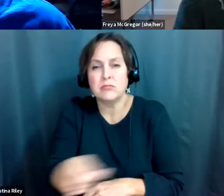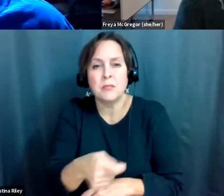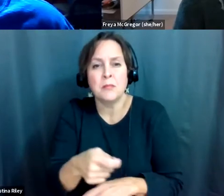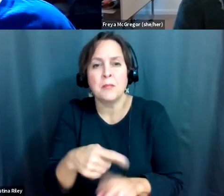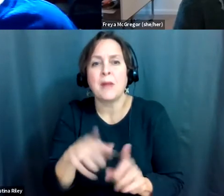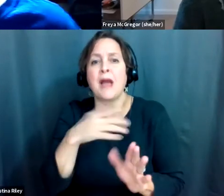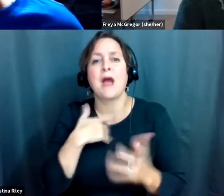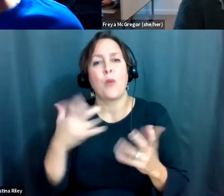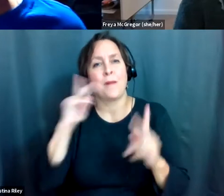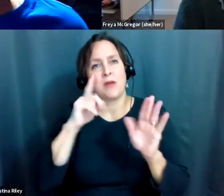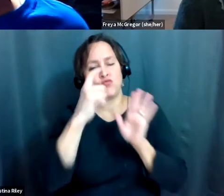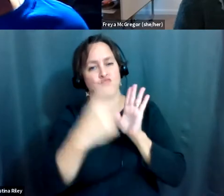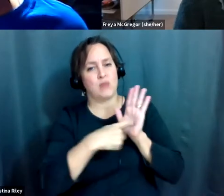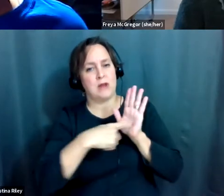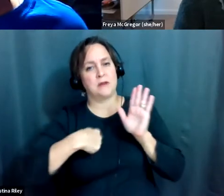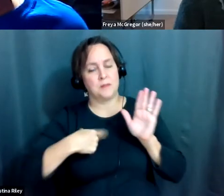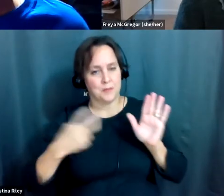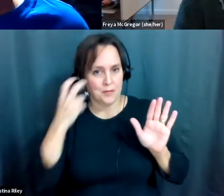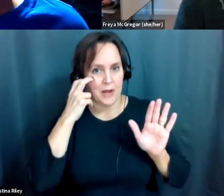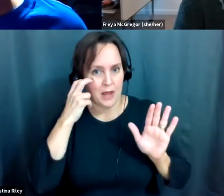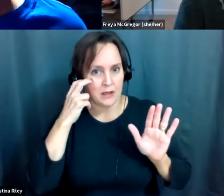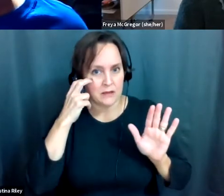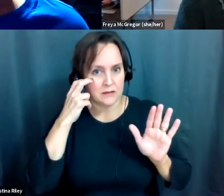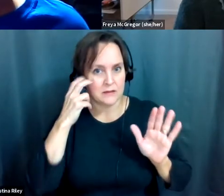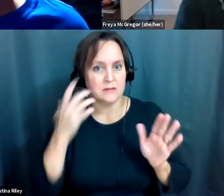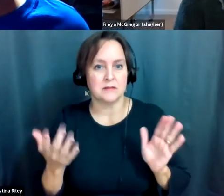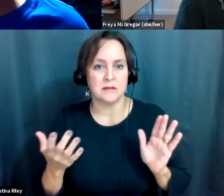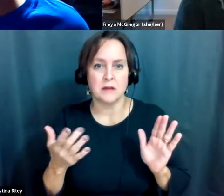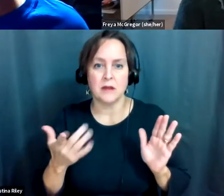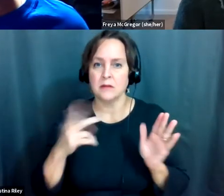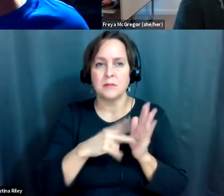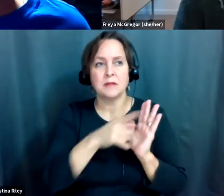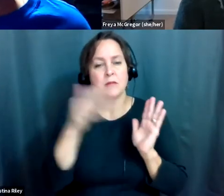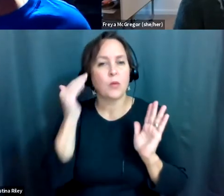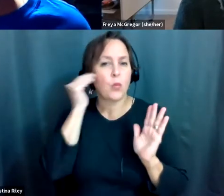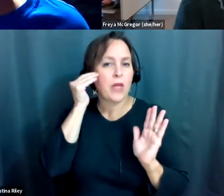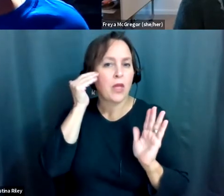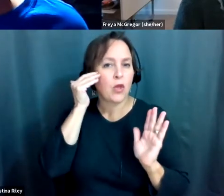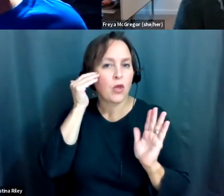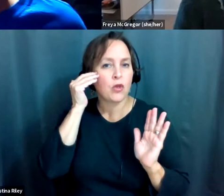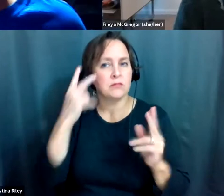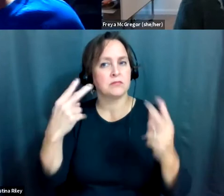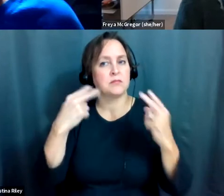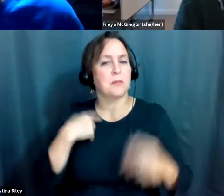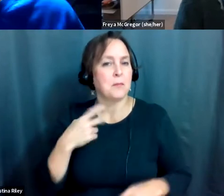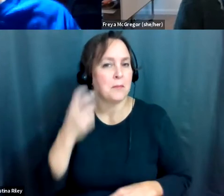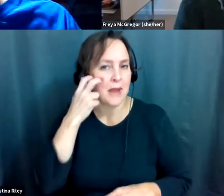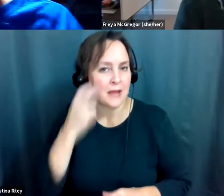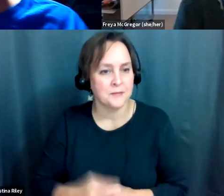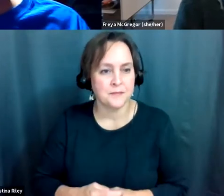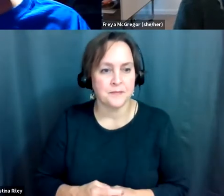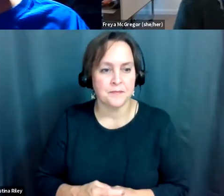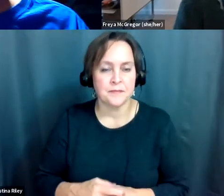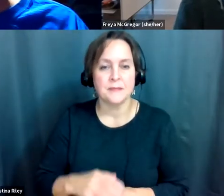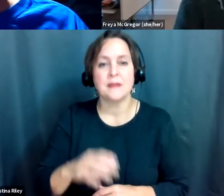people to know who I am and what I am so that, uh, that just so they're aware that I'm a blind person. Uh, the cane,